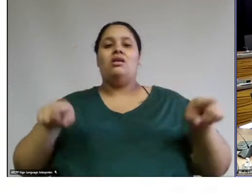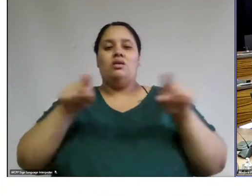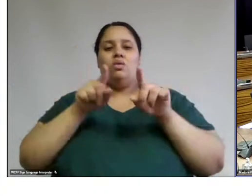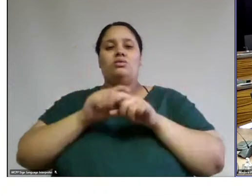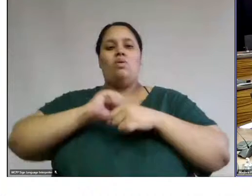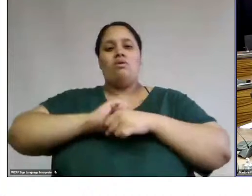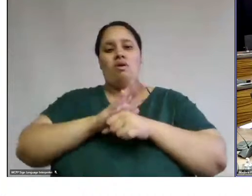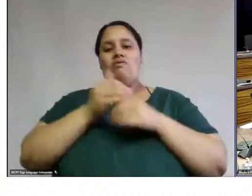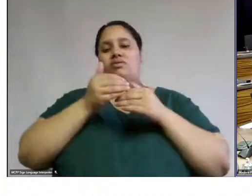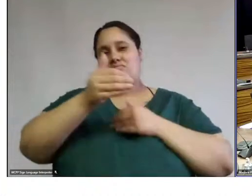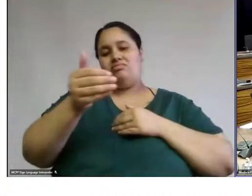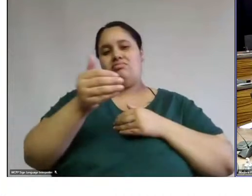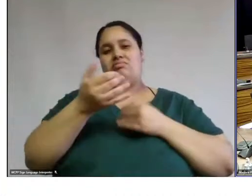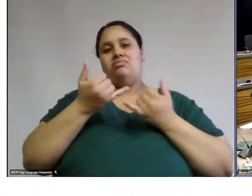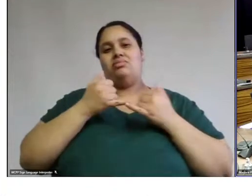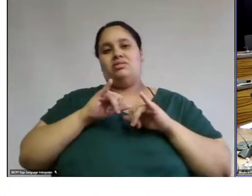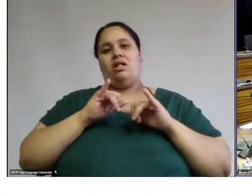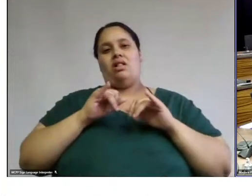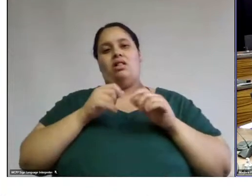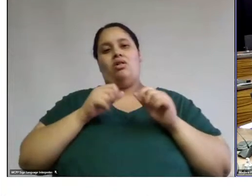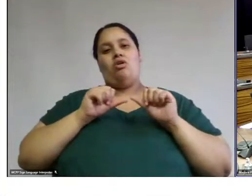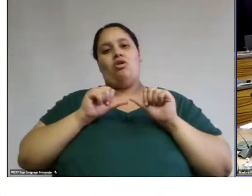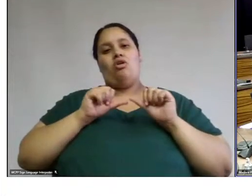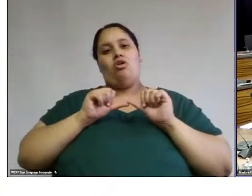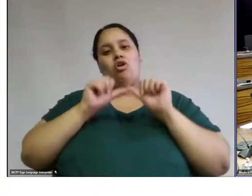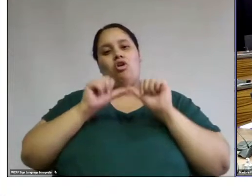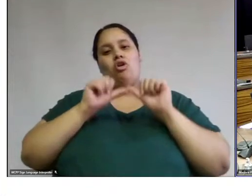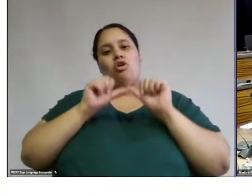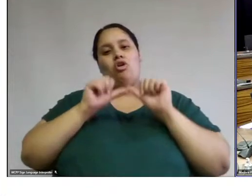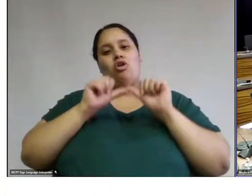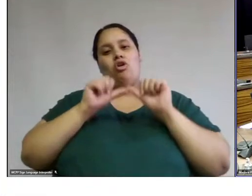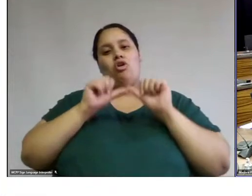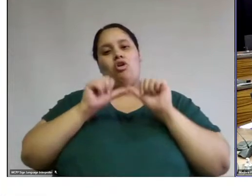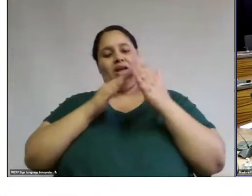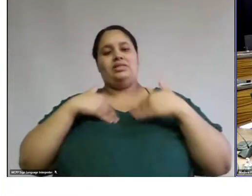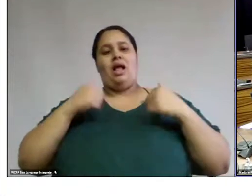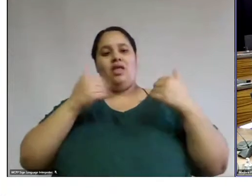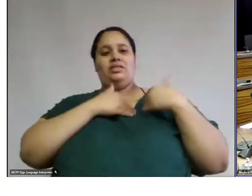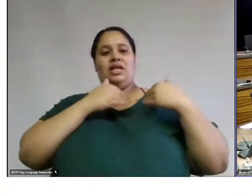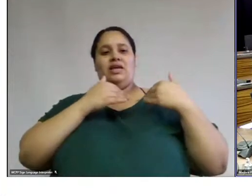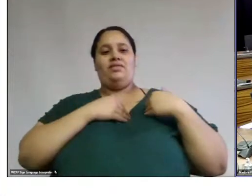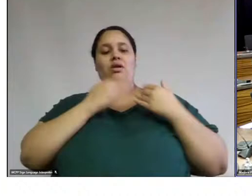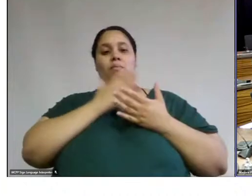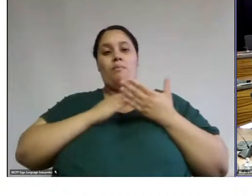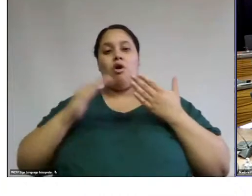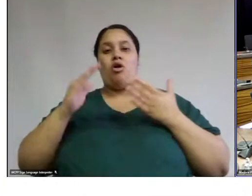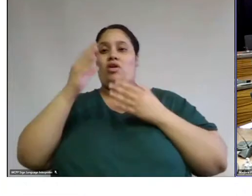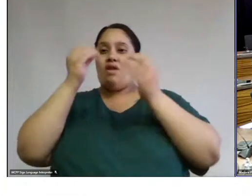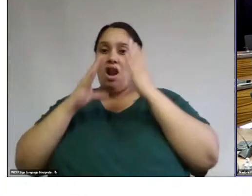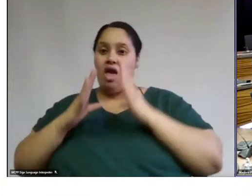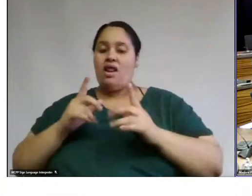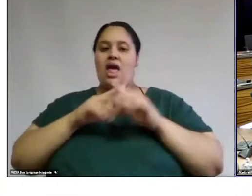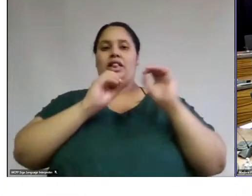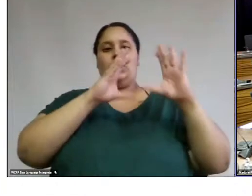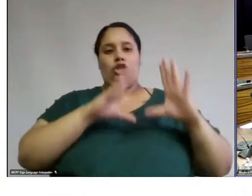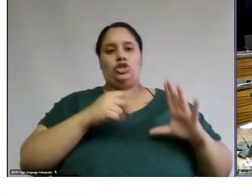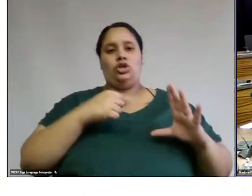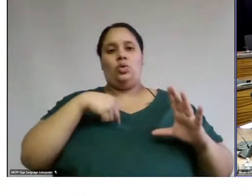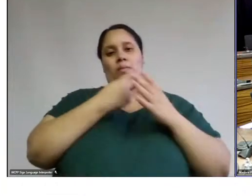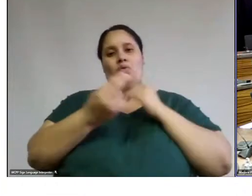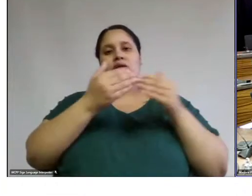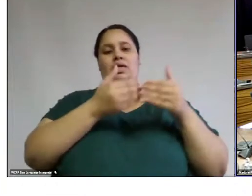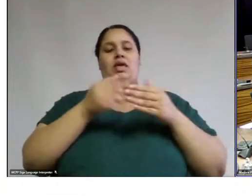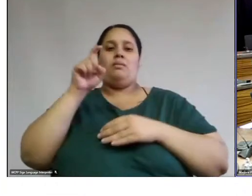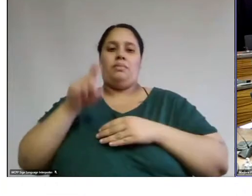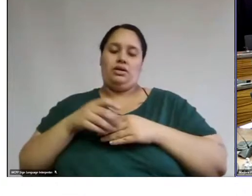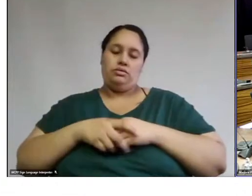we are facing the health and safety aspects of learners and teachers in that regard we have to take care of as the first